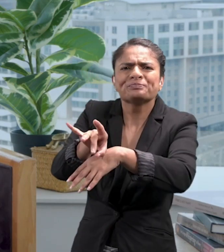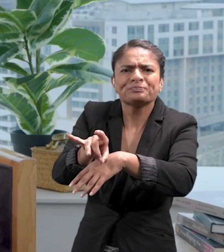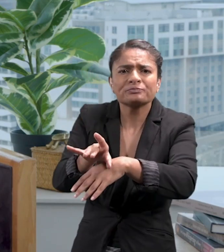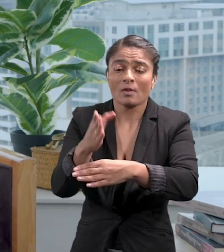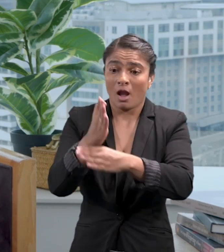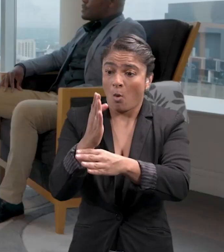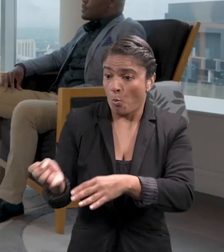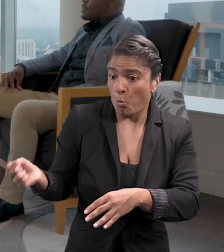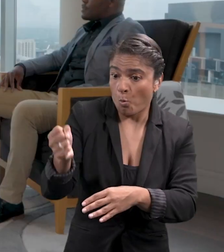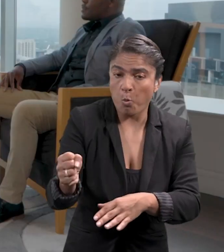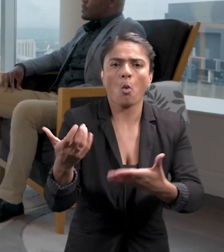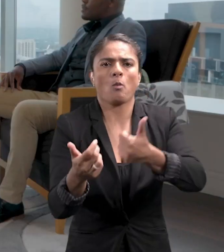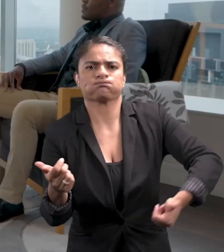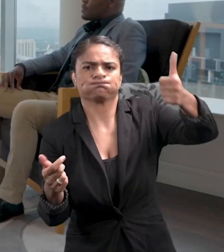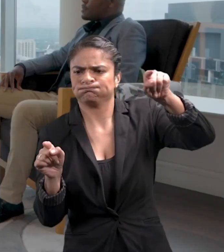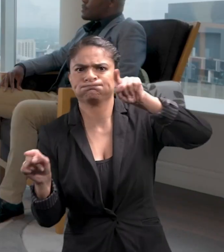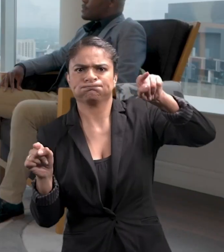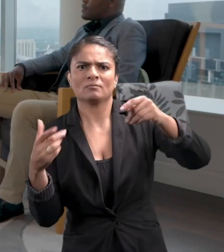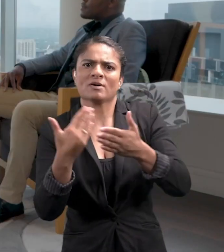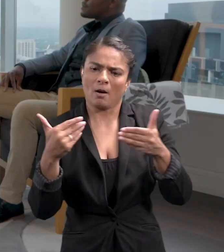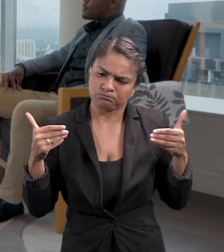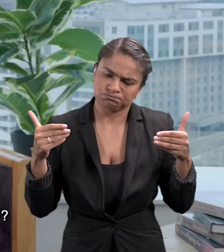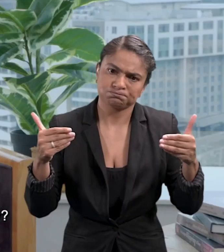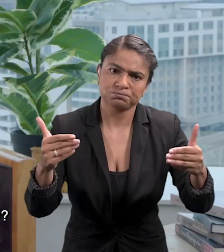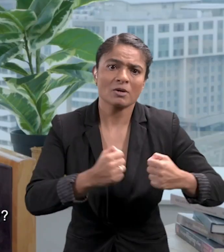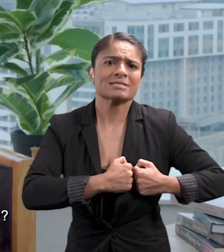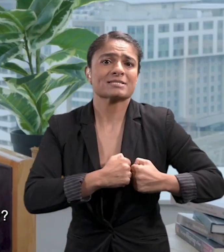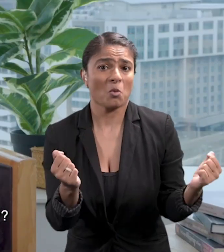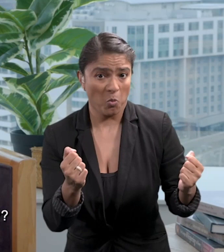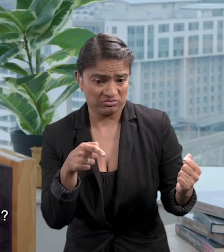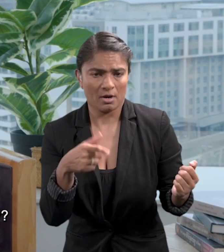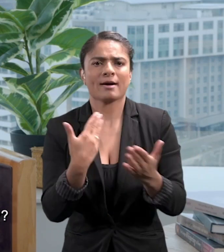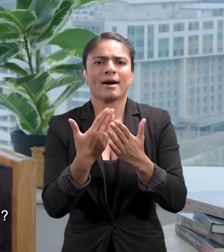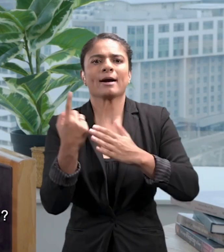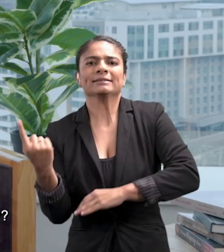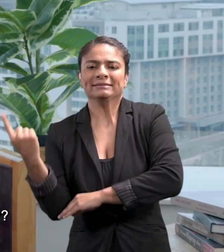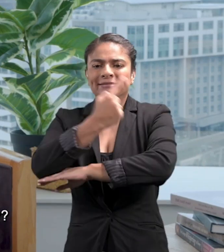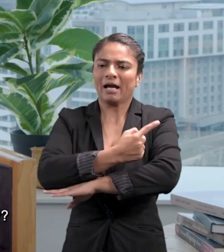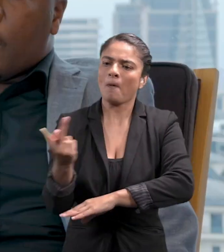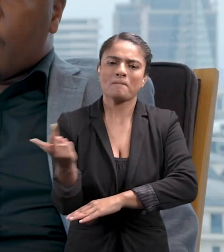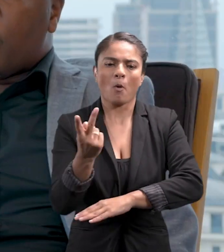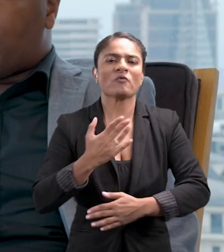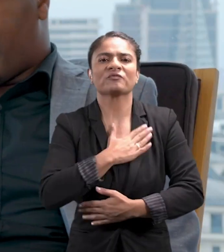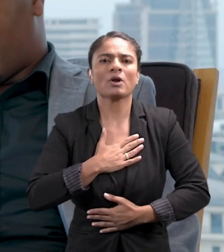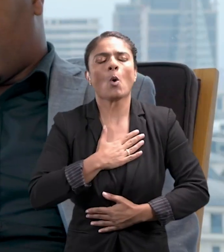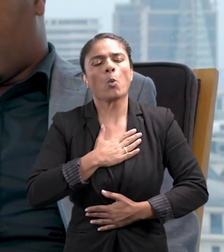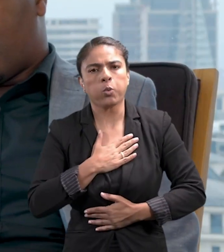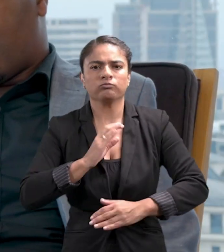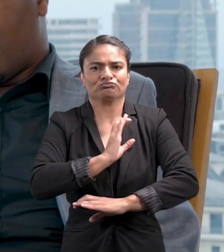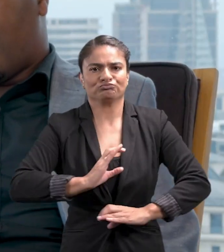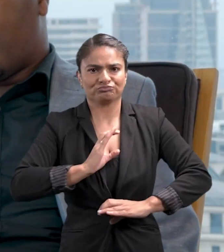and employees moving forward with disclosures so that they might feel that they're going to have a better experience at the end of the day? They need to